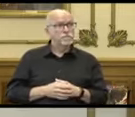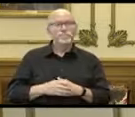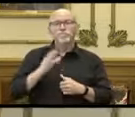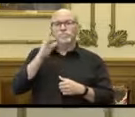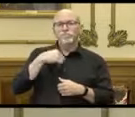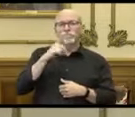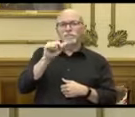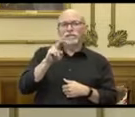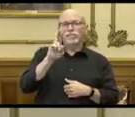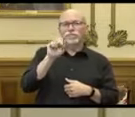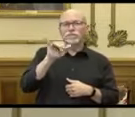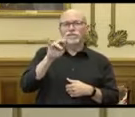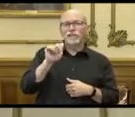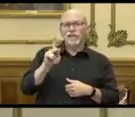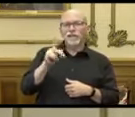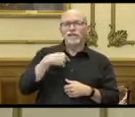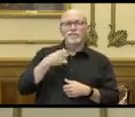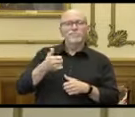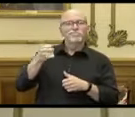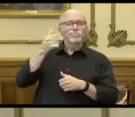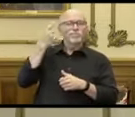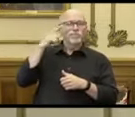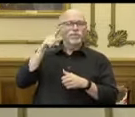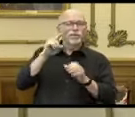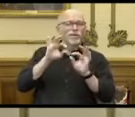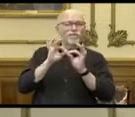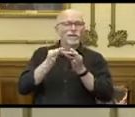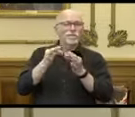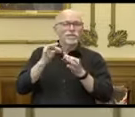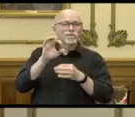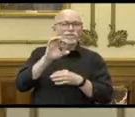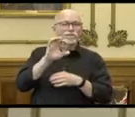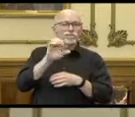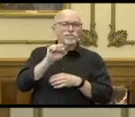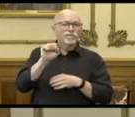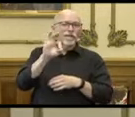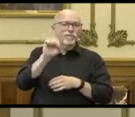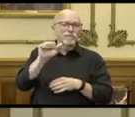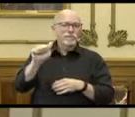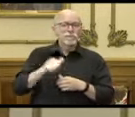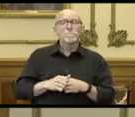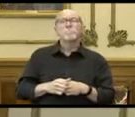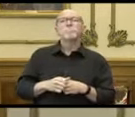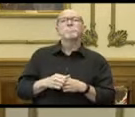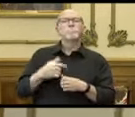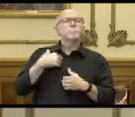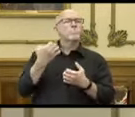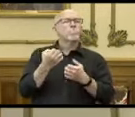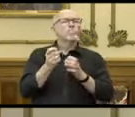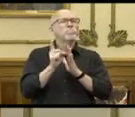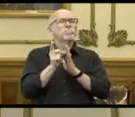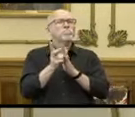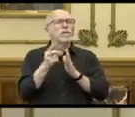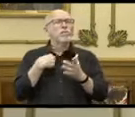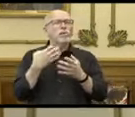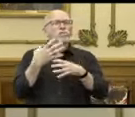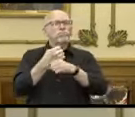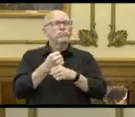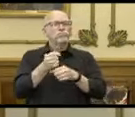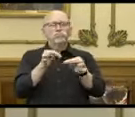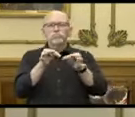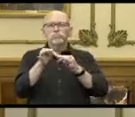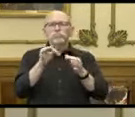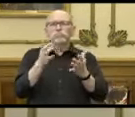Hi, I'm Dan Orsiniak, Chief Medical Officer for the Family and Social Service Administration. I just want to take a couple minutes to give a brief update on